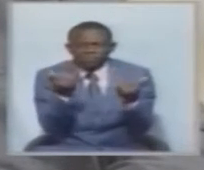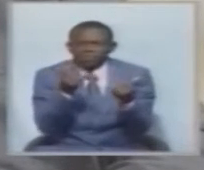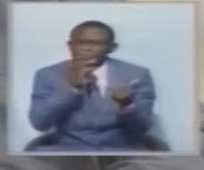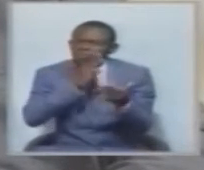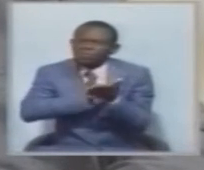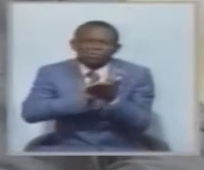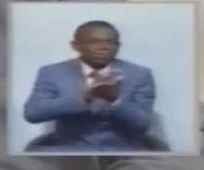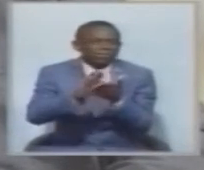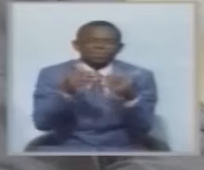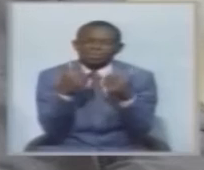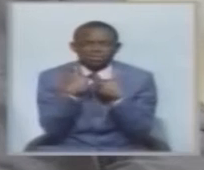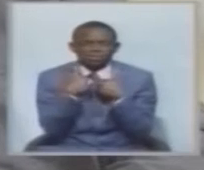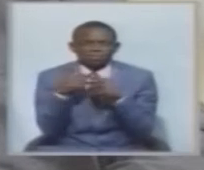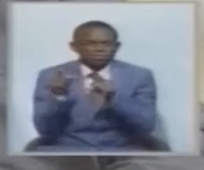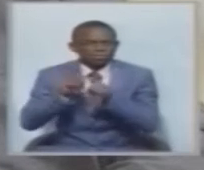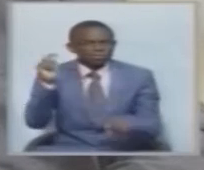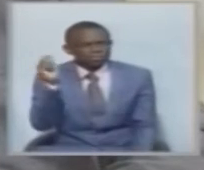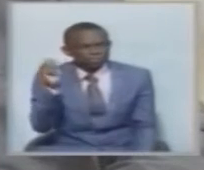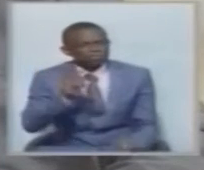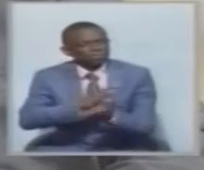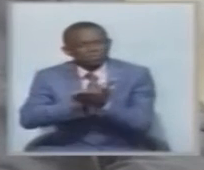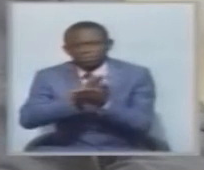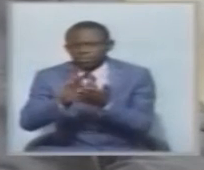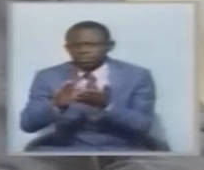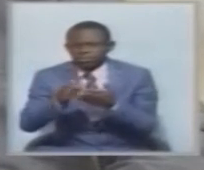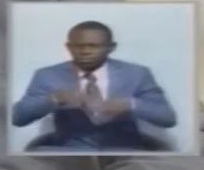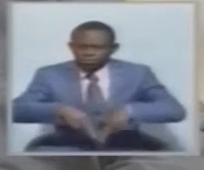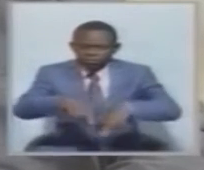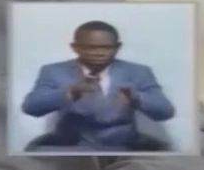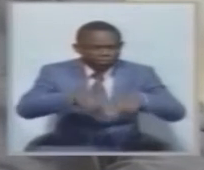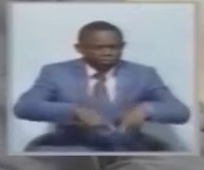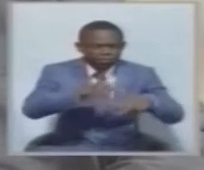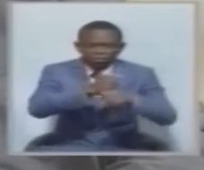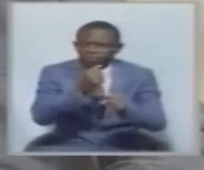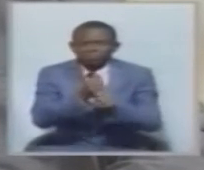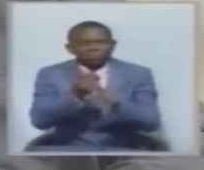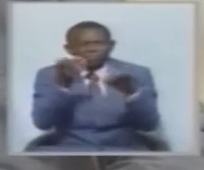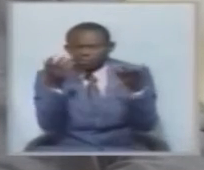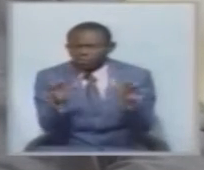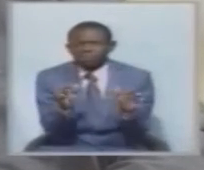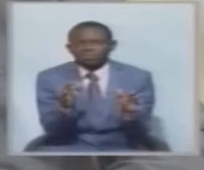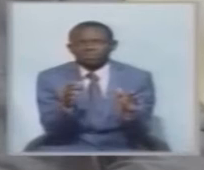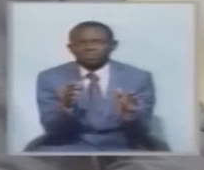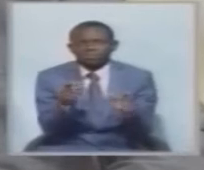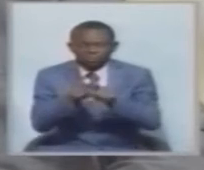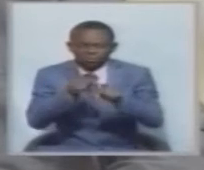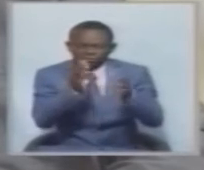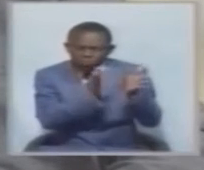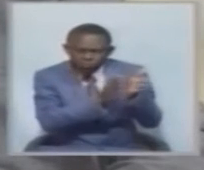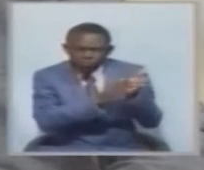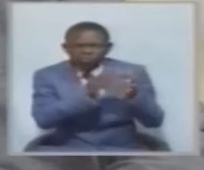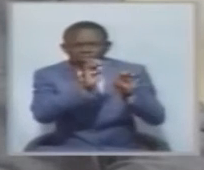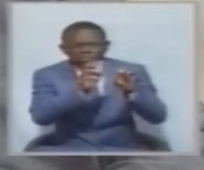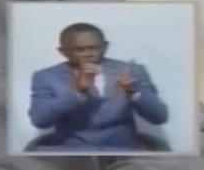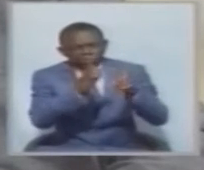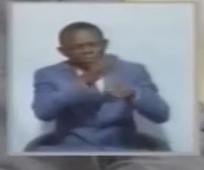sanitation facilities, the road infrastructure. In the social sector, their contribution in education,